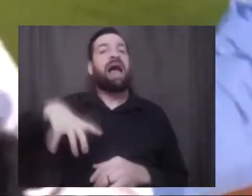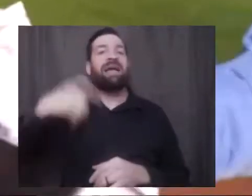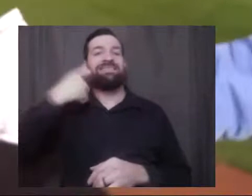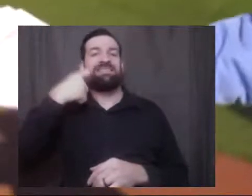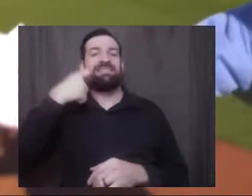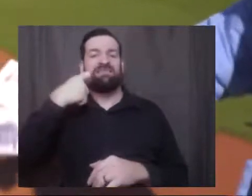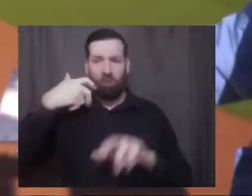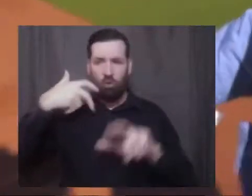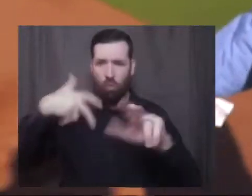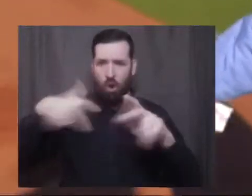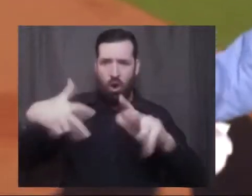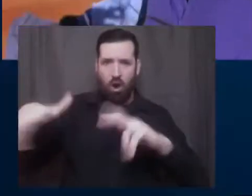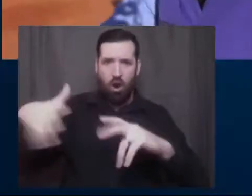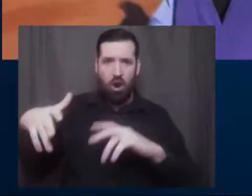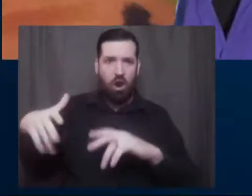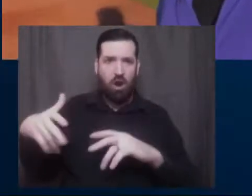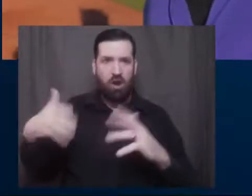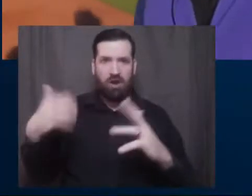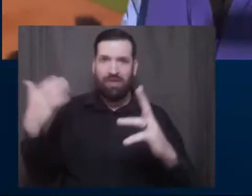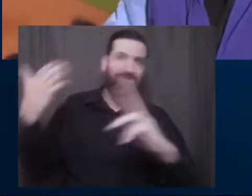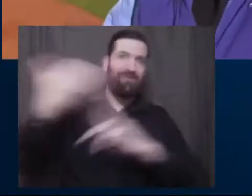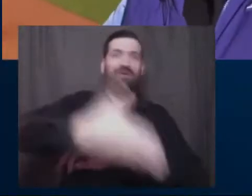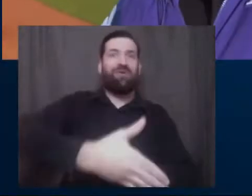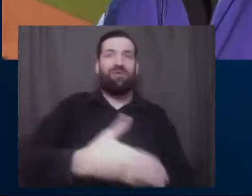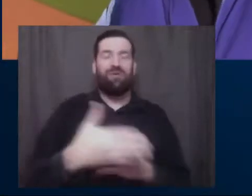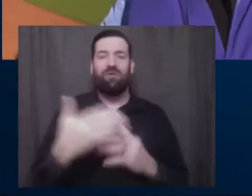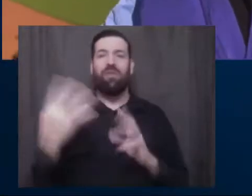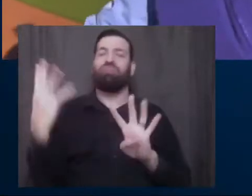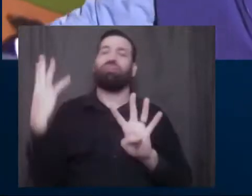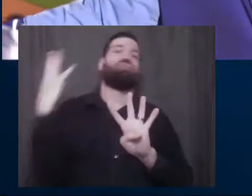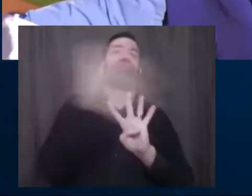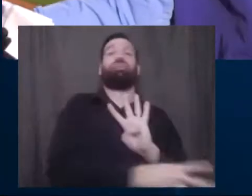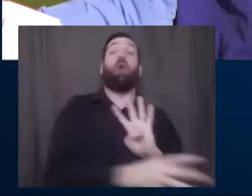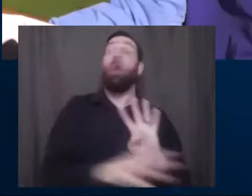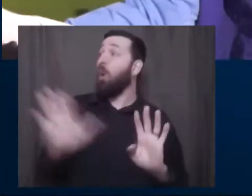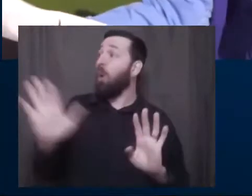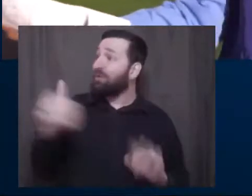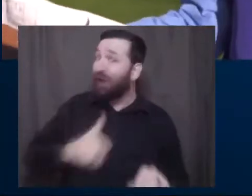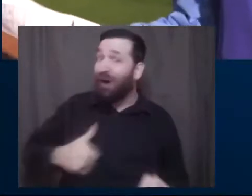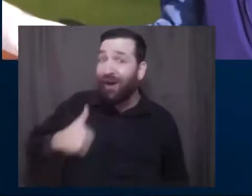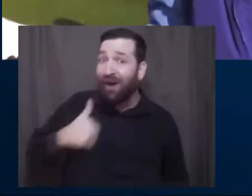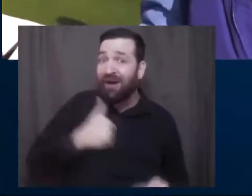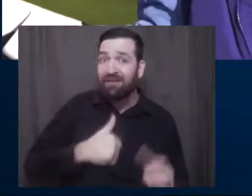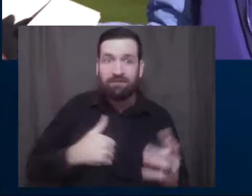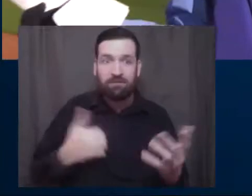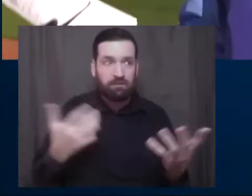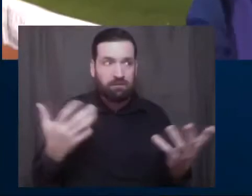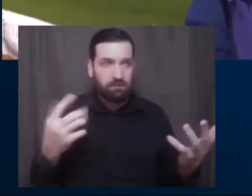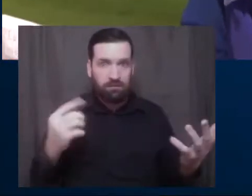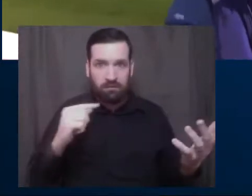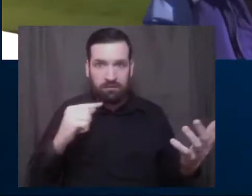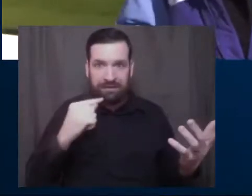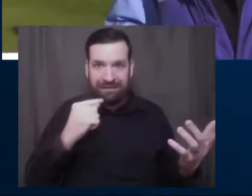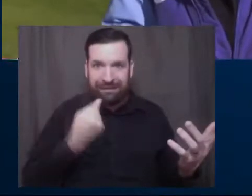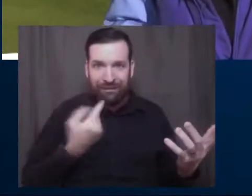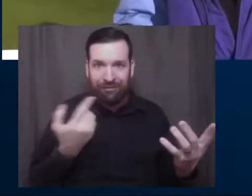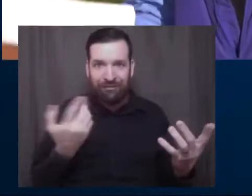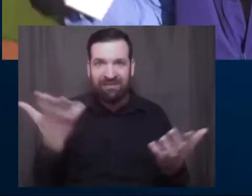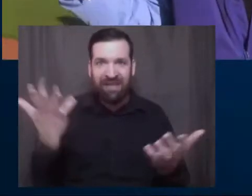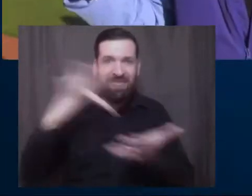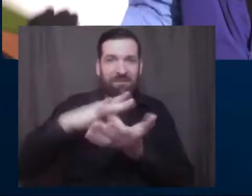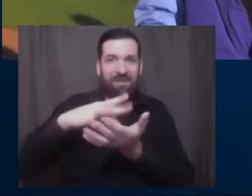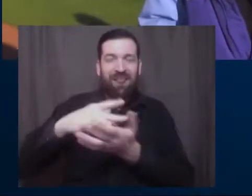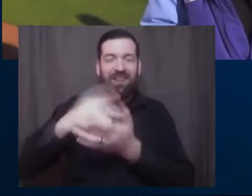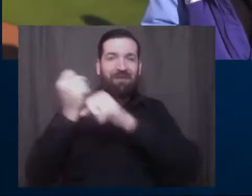like, oh, they're like, sorry. They're like, sorry, we're walking through your shot. I was like, are you kidding me? We're standing down in the middle of a baseball field on opening